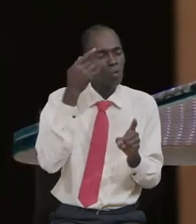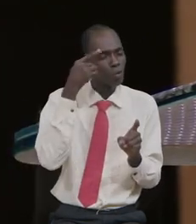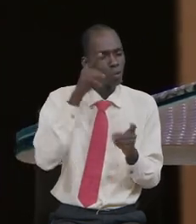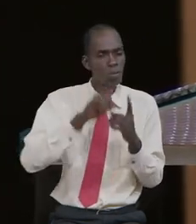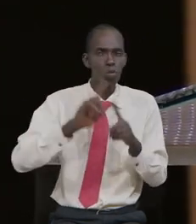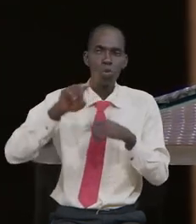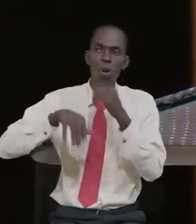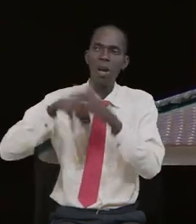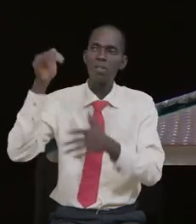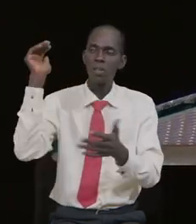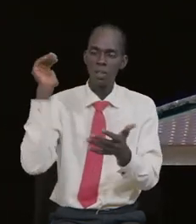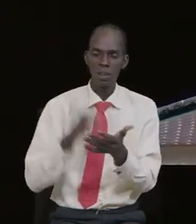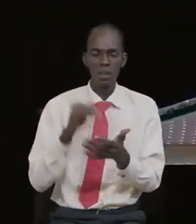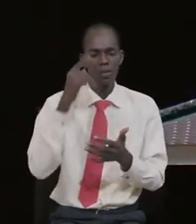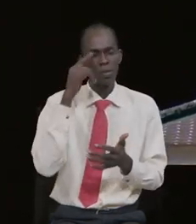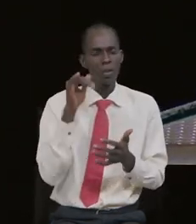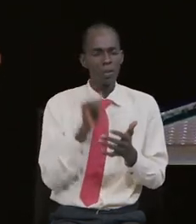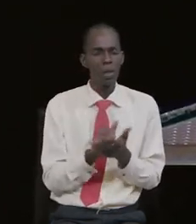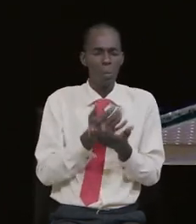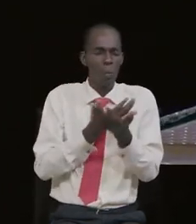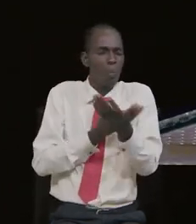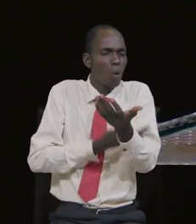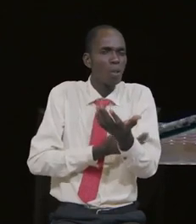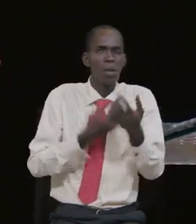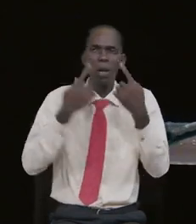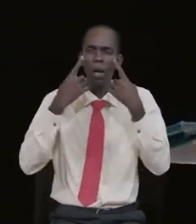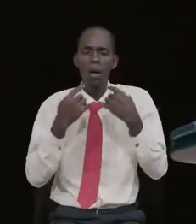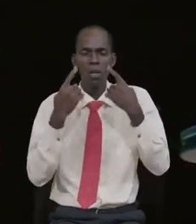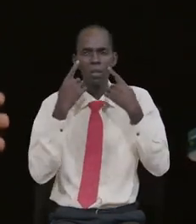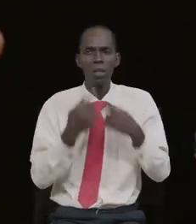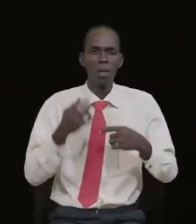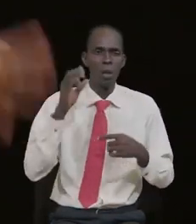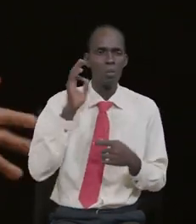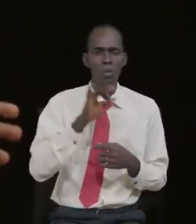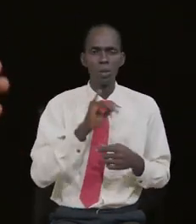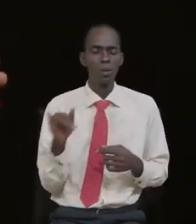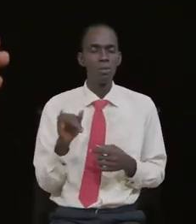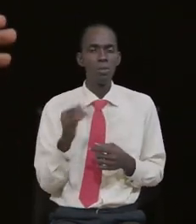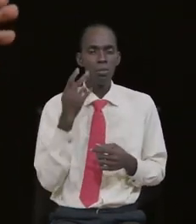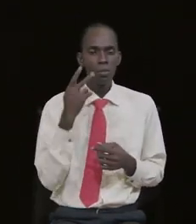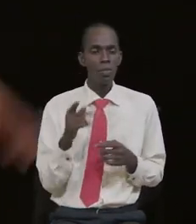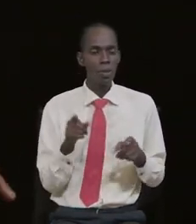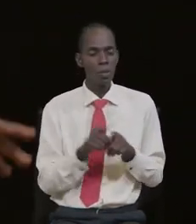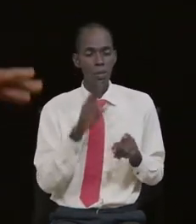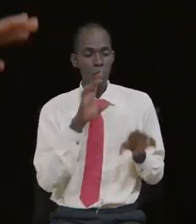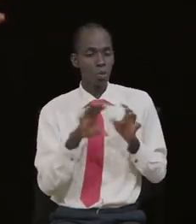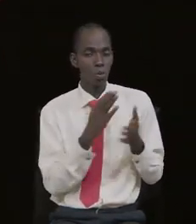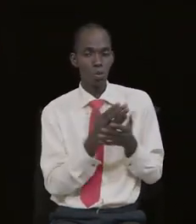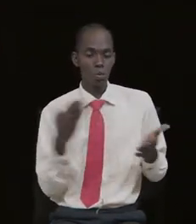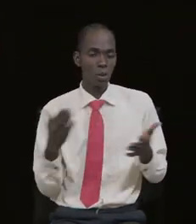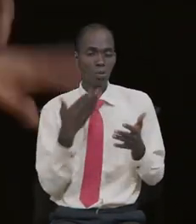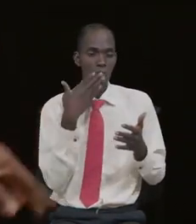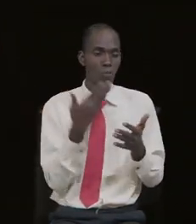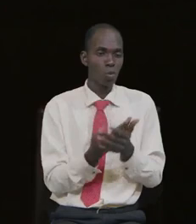You have been doing the will of God and bringing people to Christ, and then challenges came, trials came,